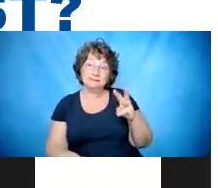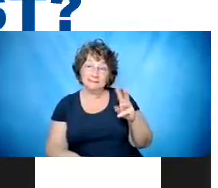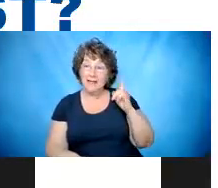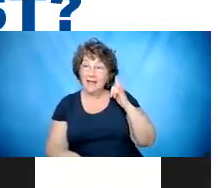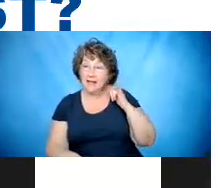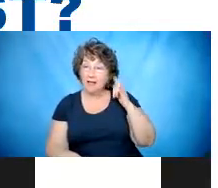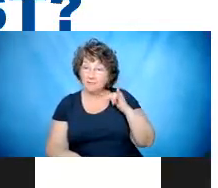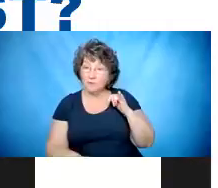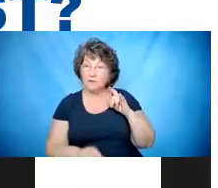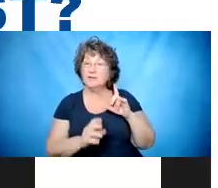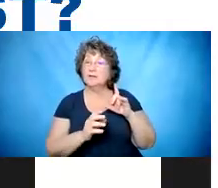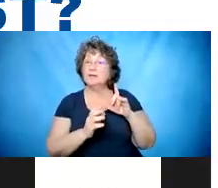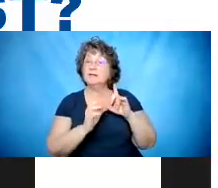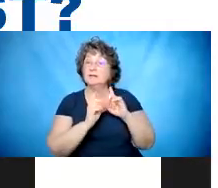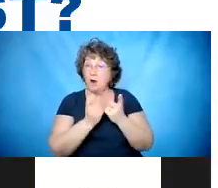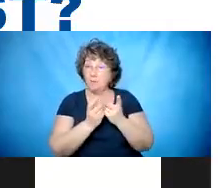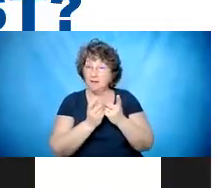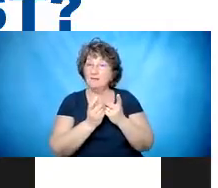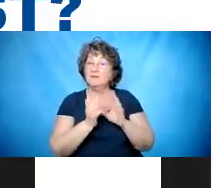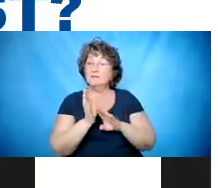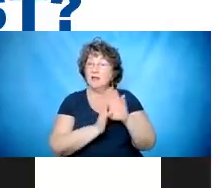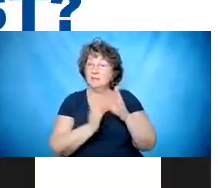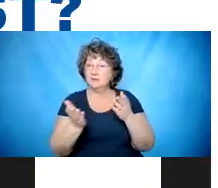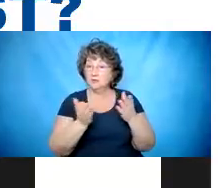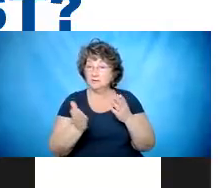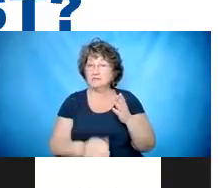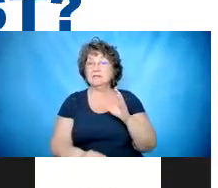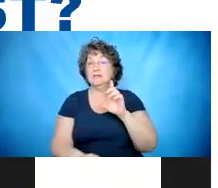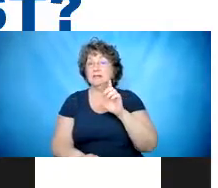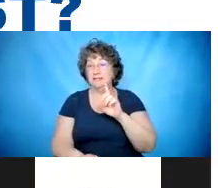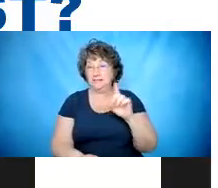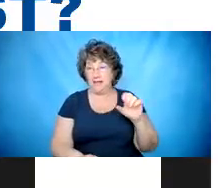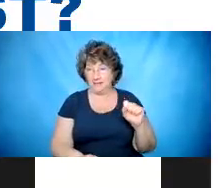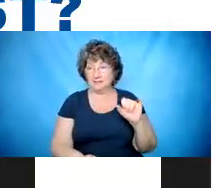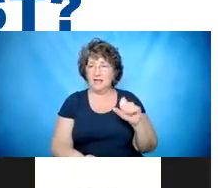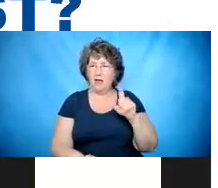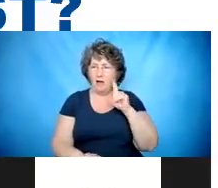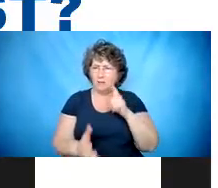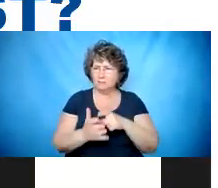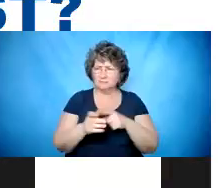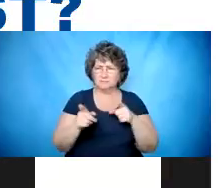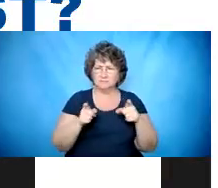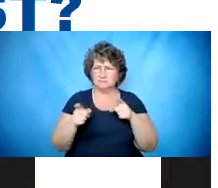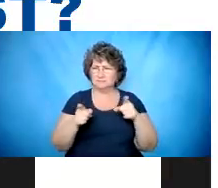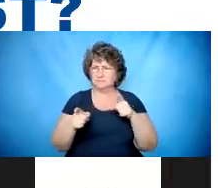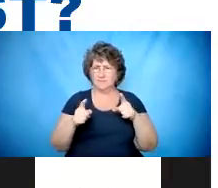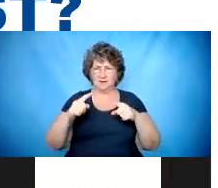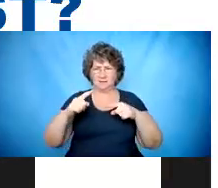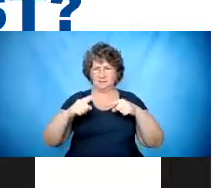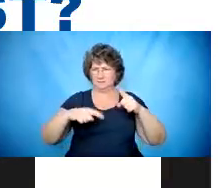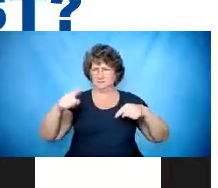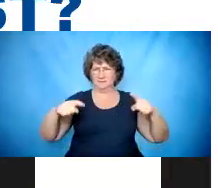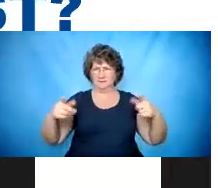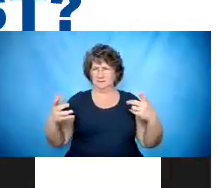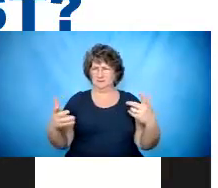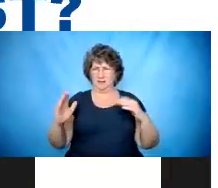Developmental Services, or DDS, found that there were disparities in purchase of service data based on race